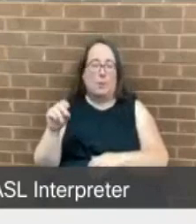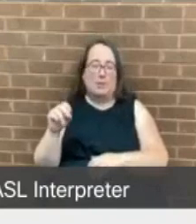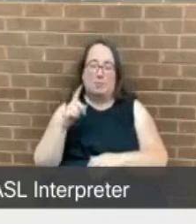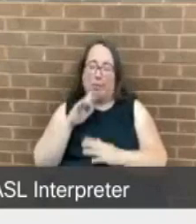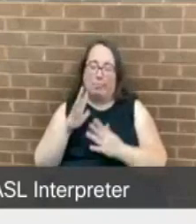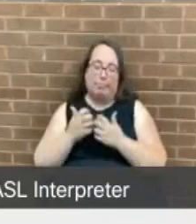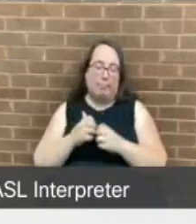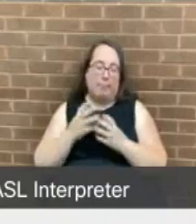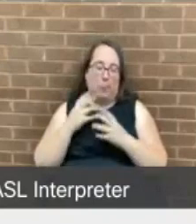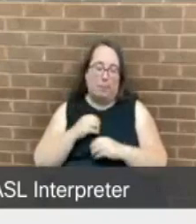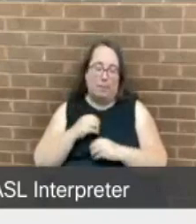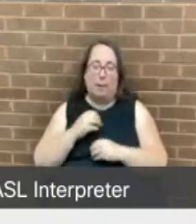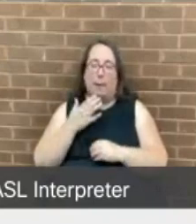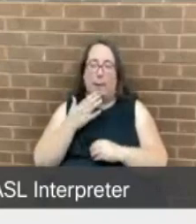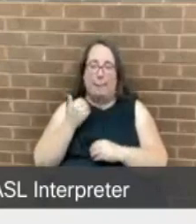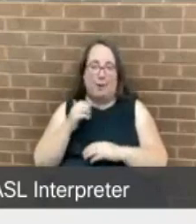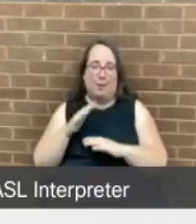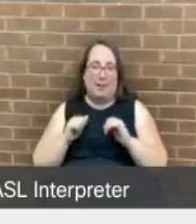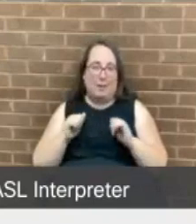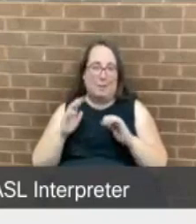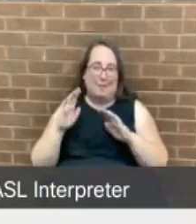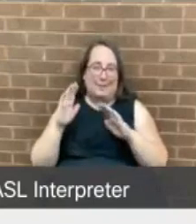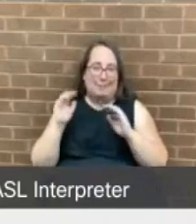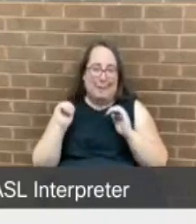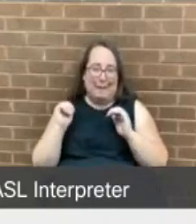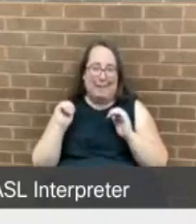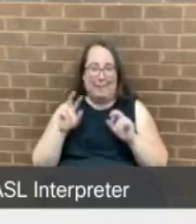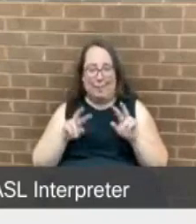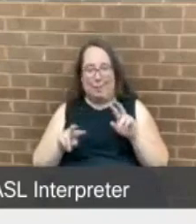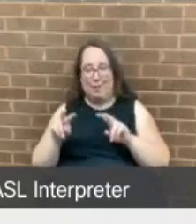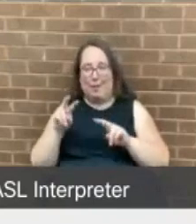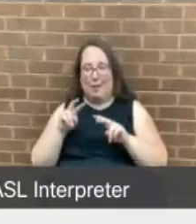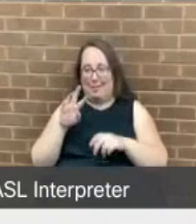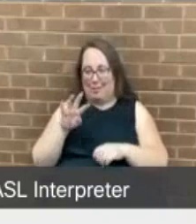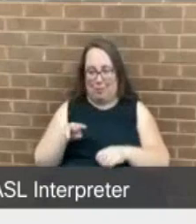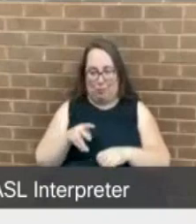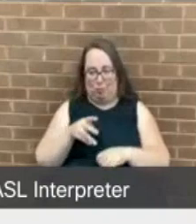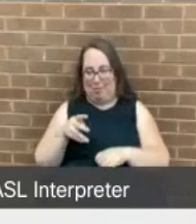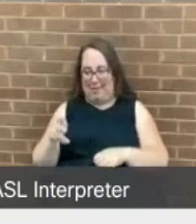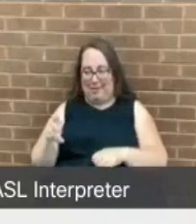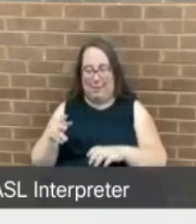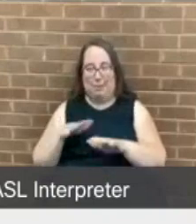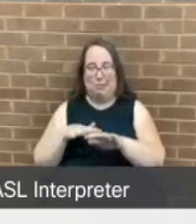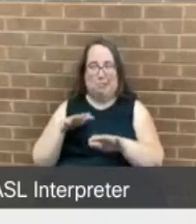out much better than you would expect looking at the grid on the roadway.